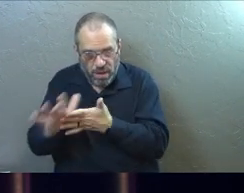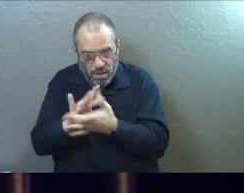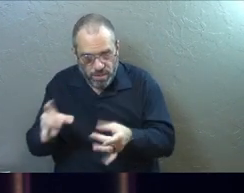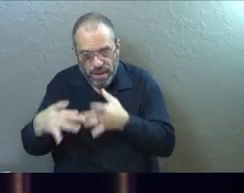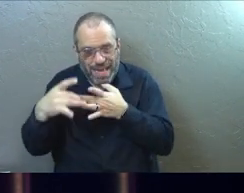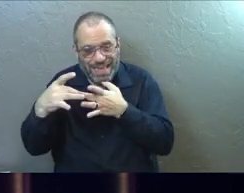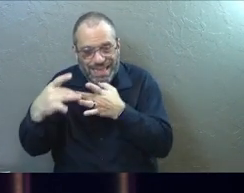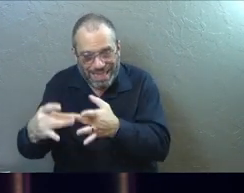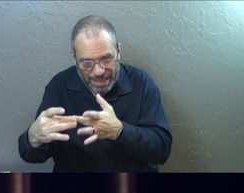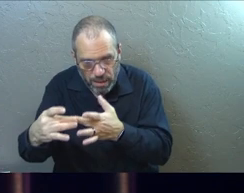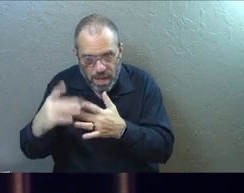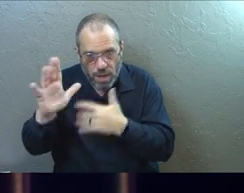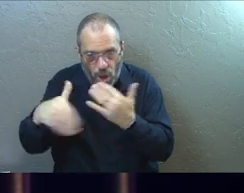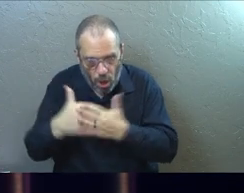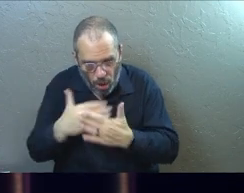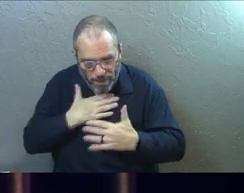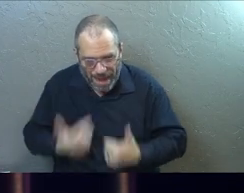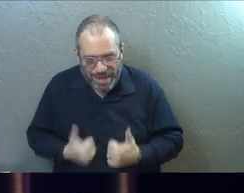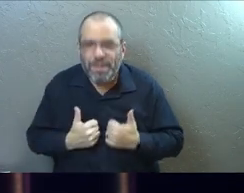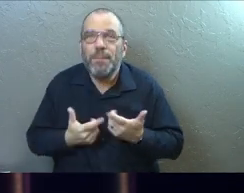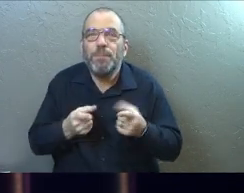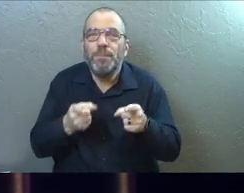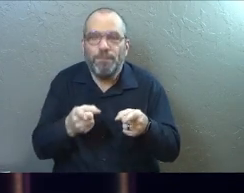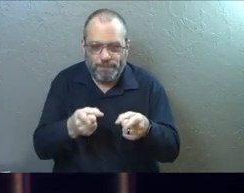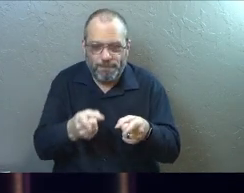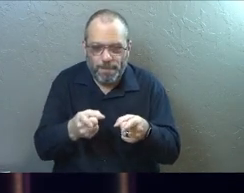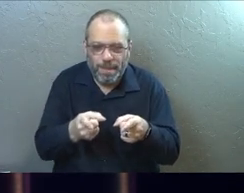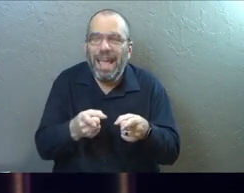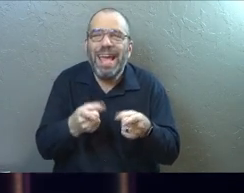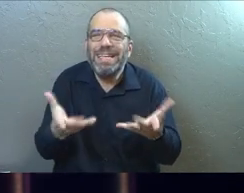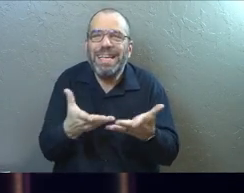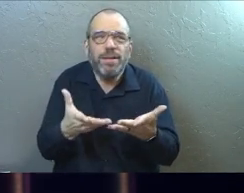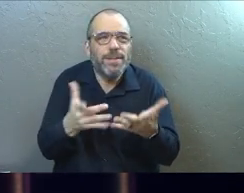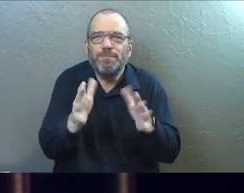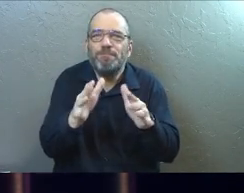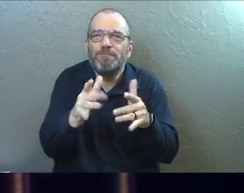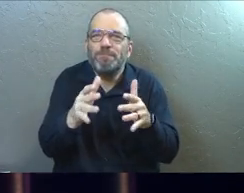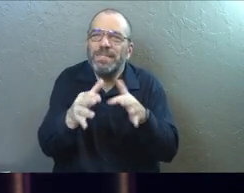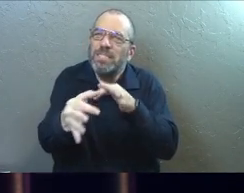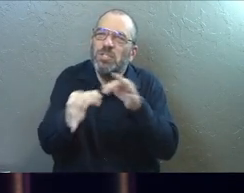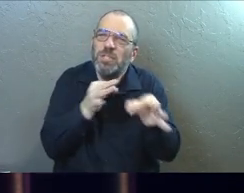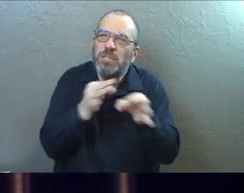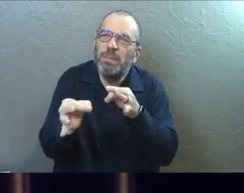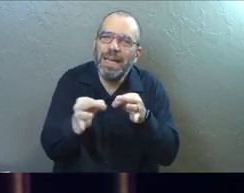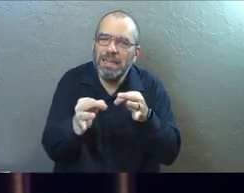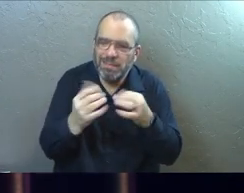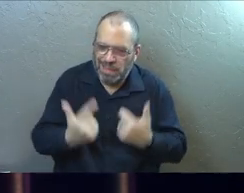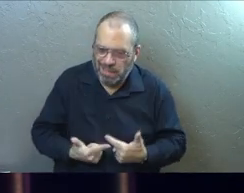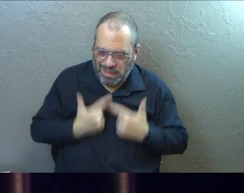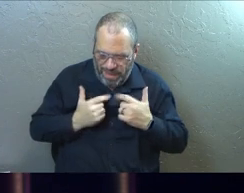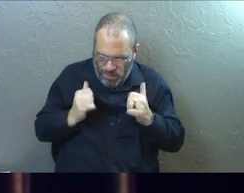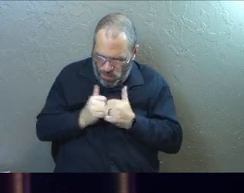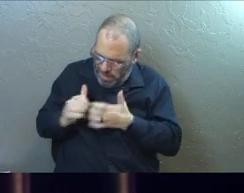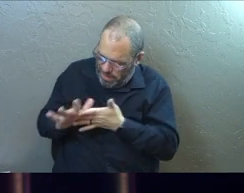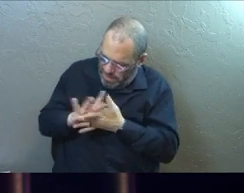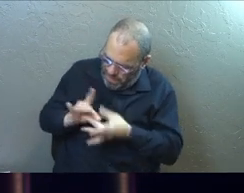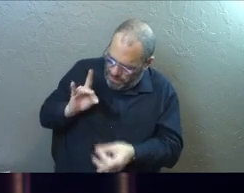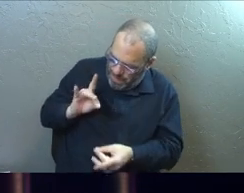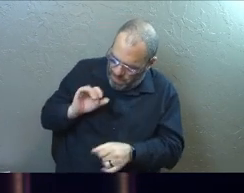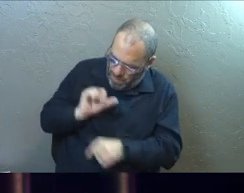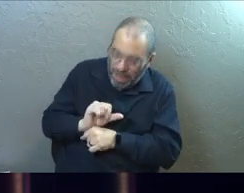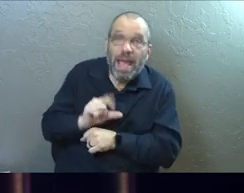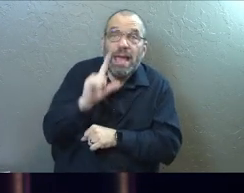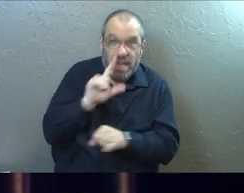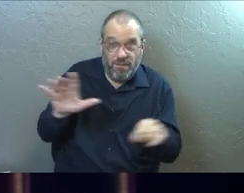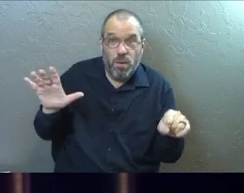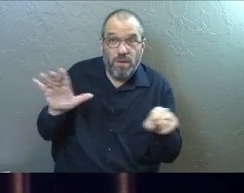Spirit's leading in every part of our lives. This is here for you just to kind of explain to you how this life with the Spirit works. If you